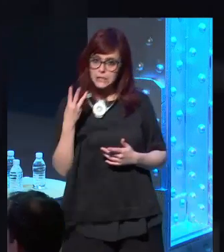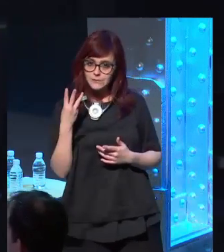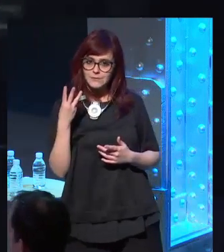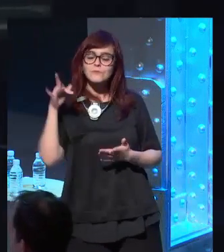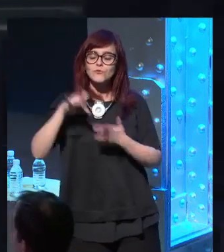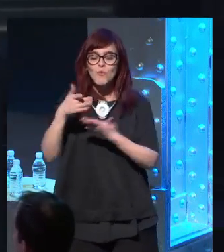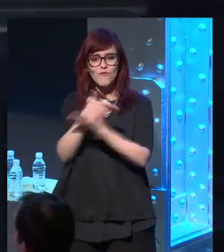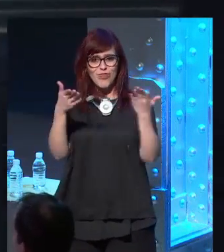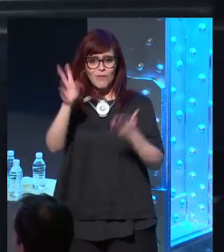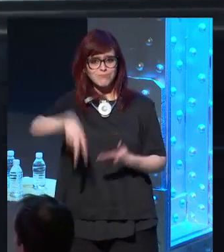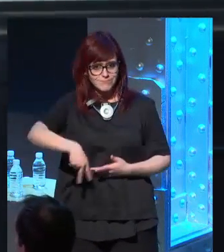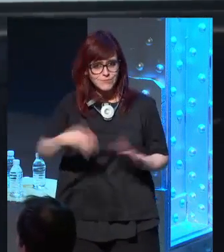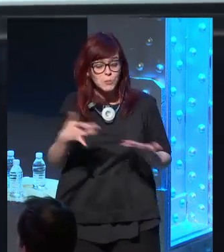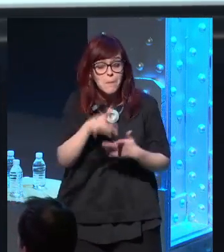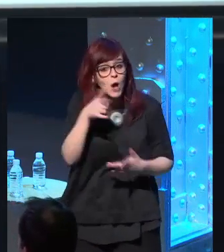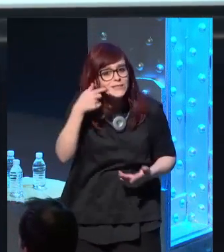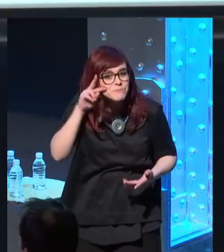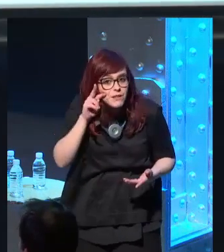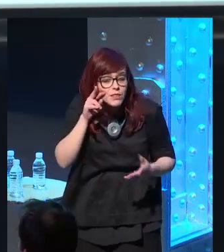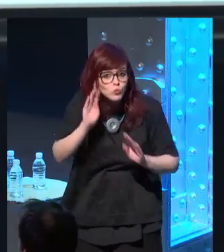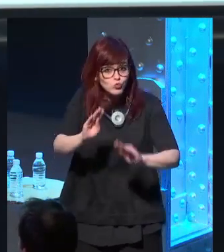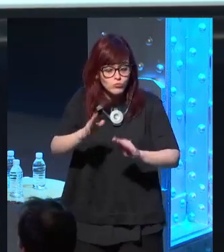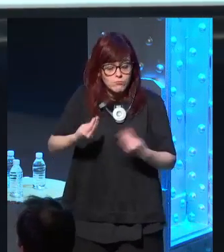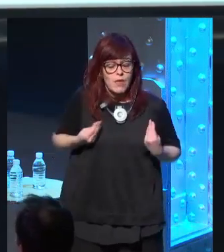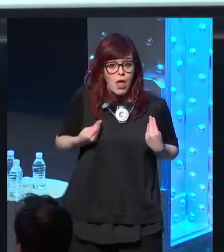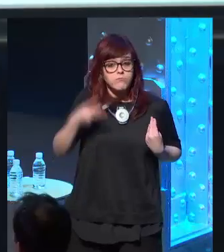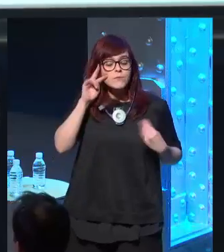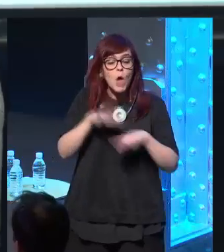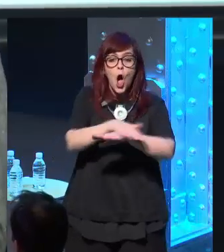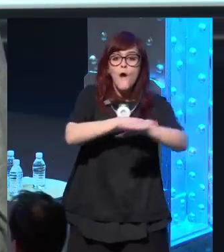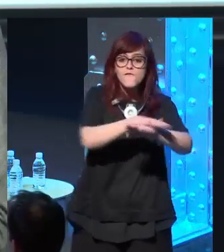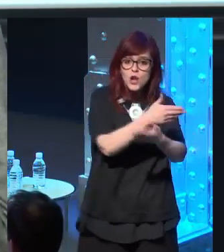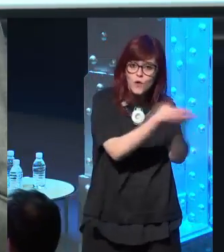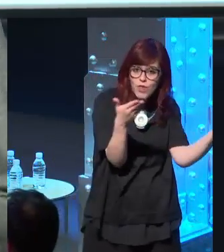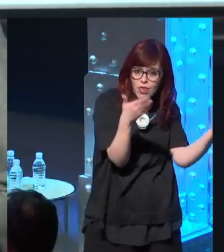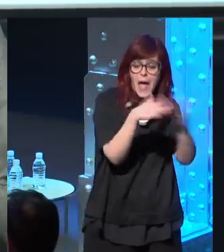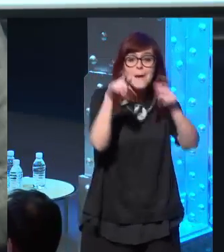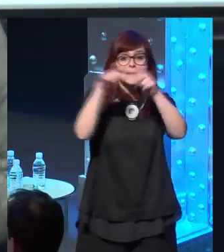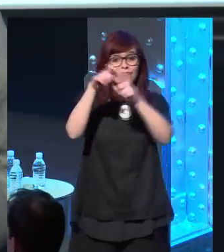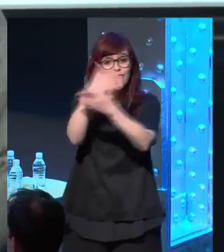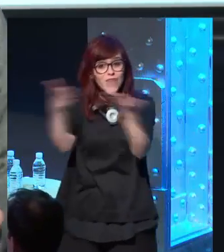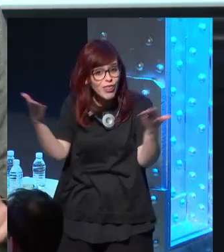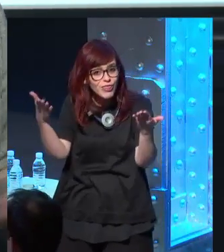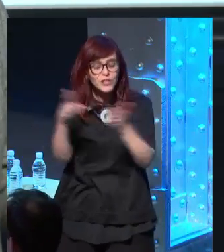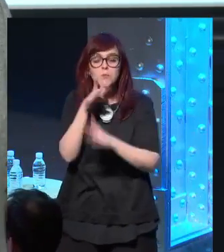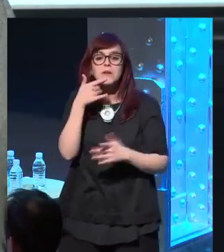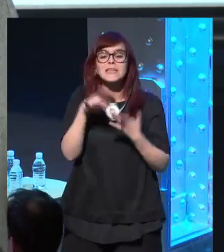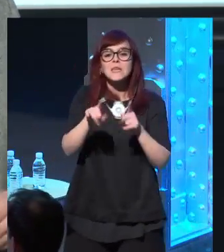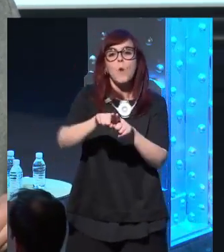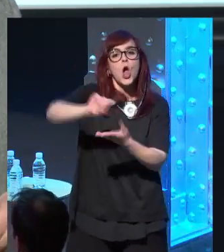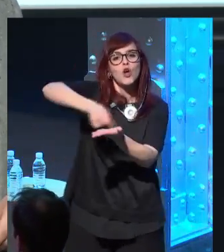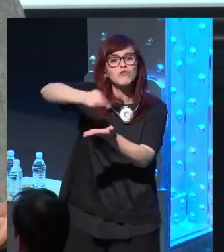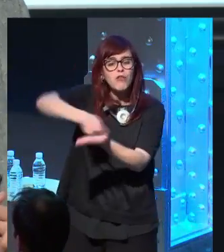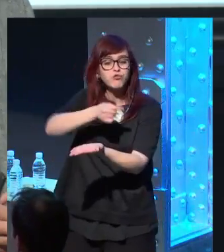they experience that you can trust people, you can trust government, you can trust companies. There's not so many contracts being conducted